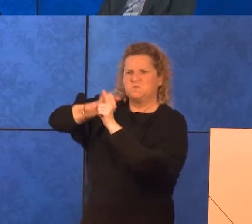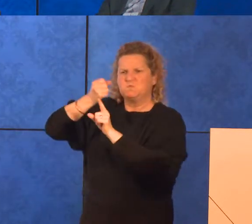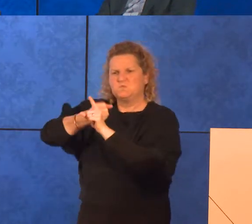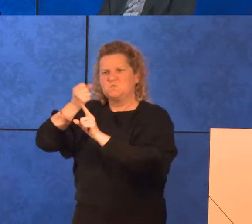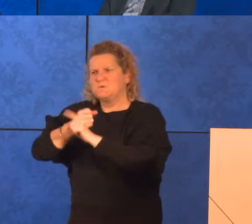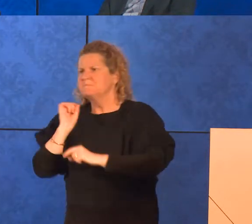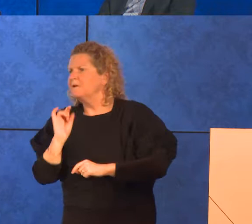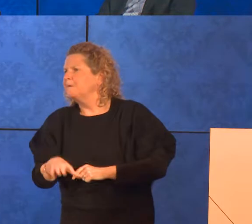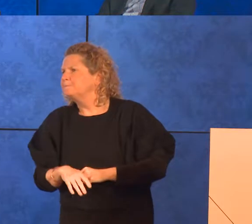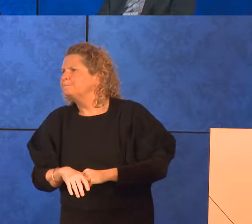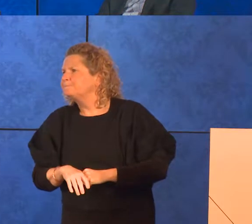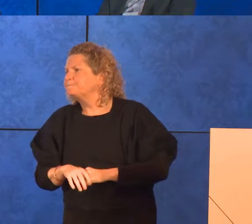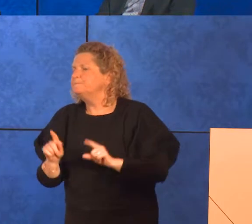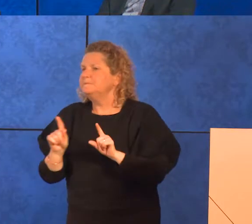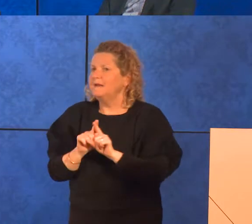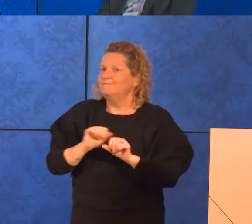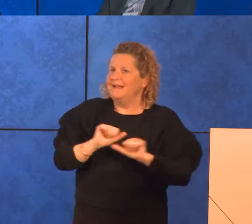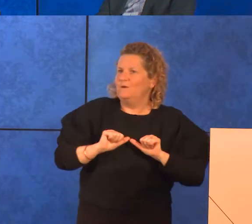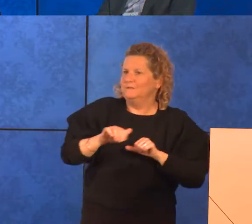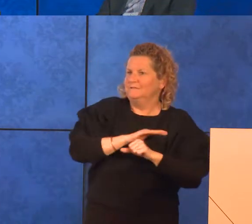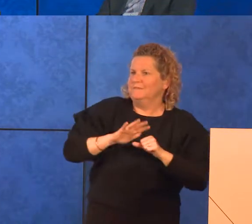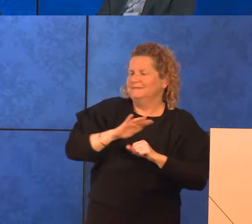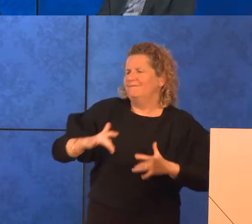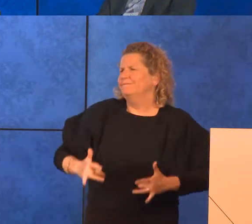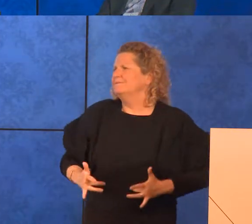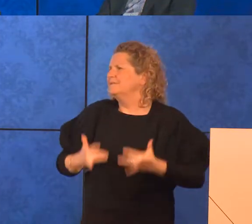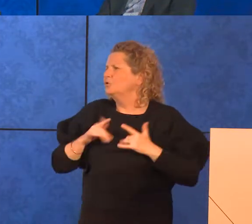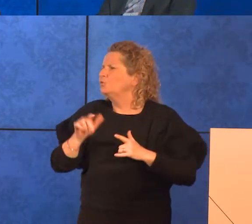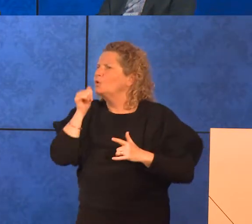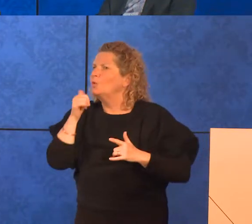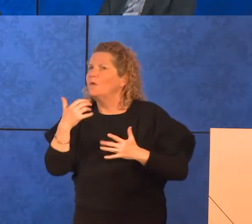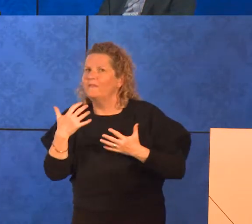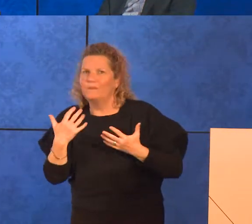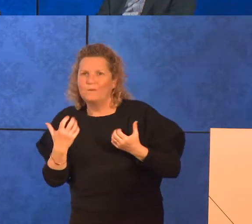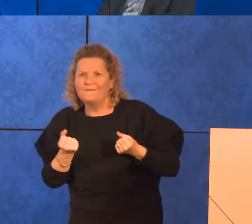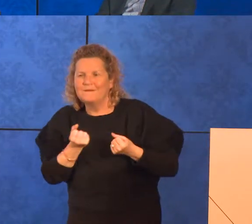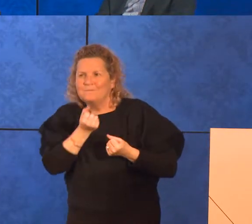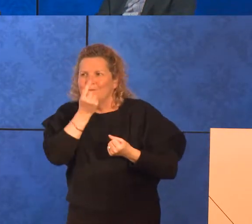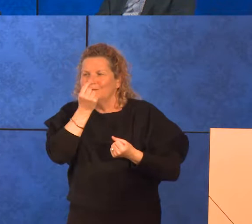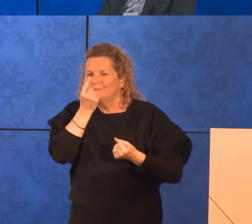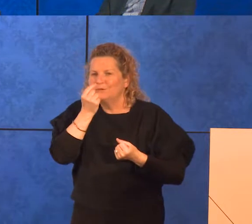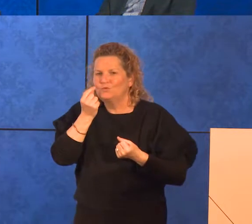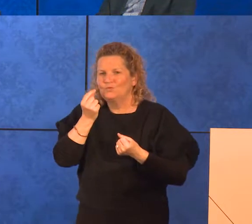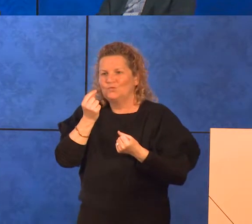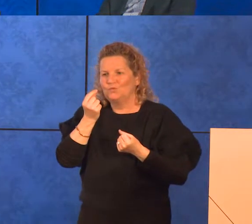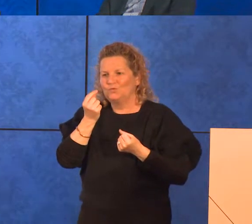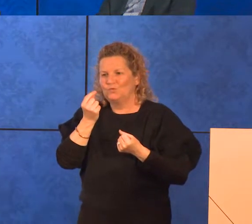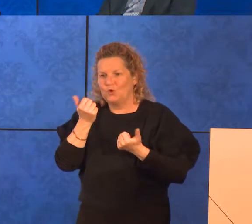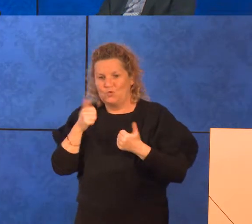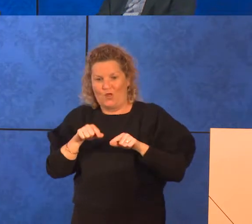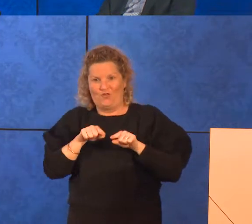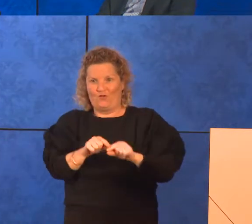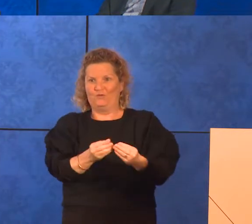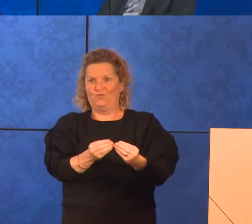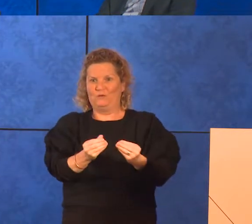well as in the space that we have. So I feel that, you know, there is a possibility for us to sort of extend those